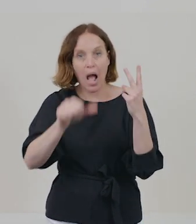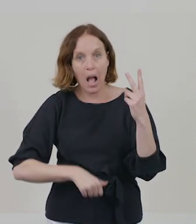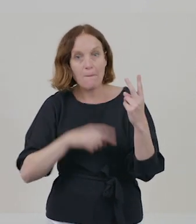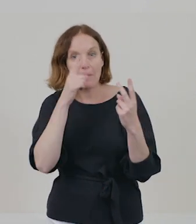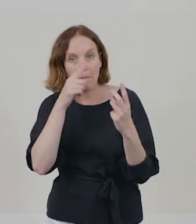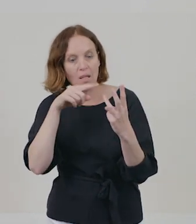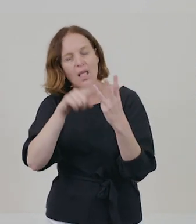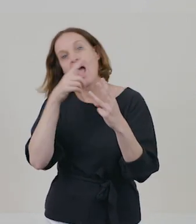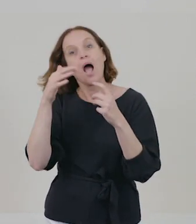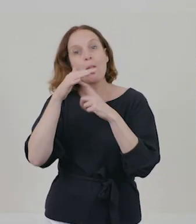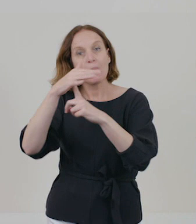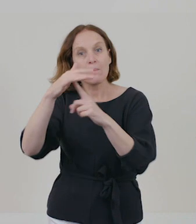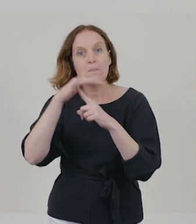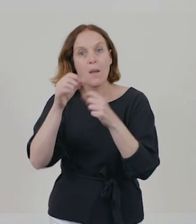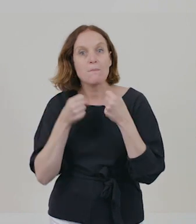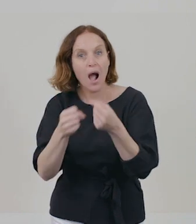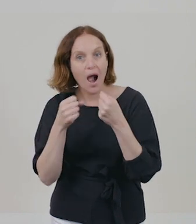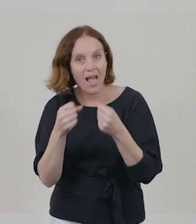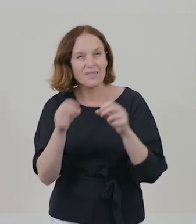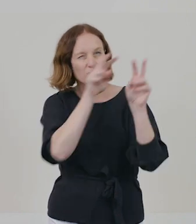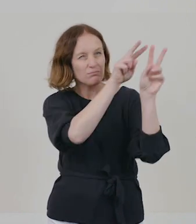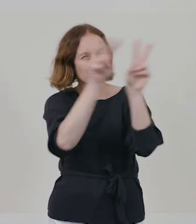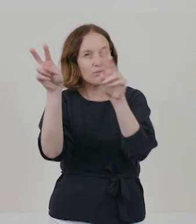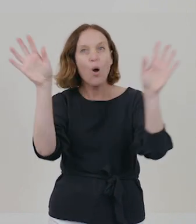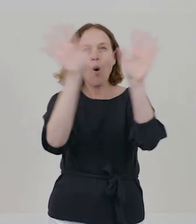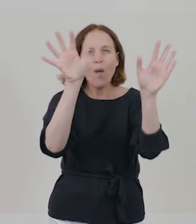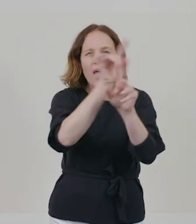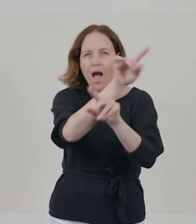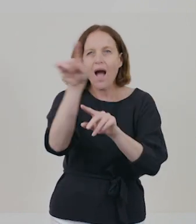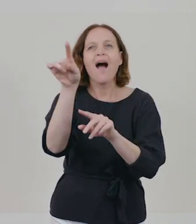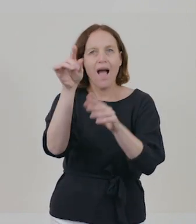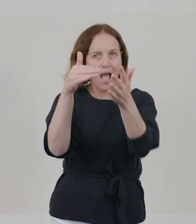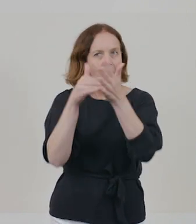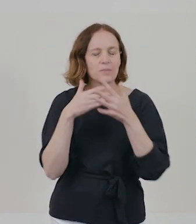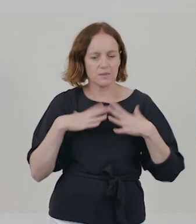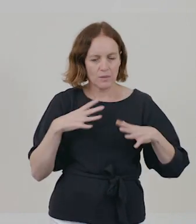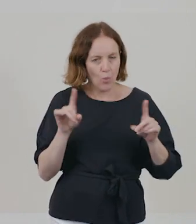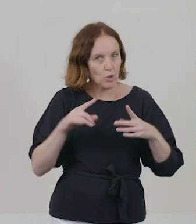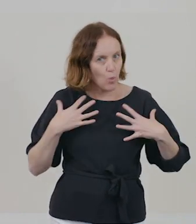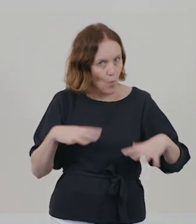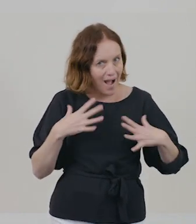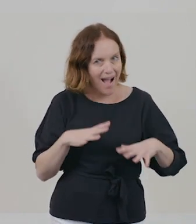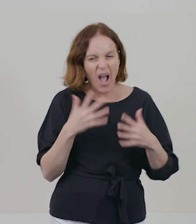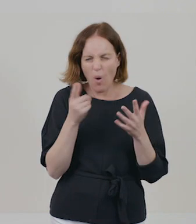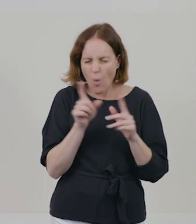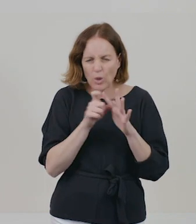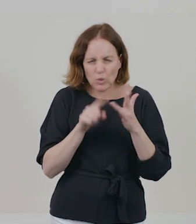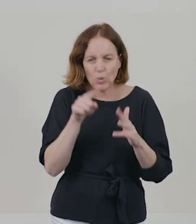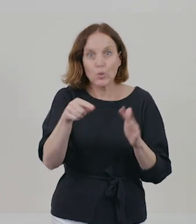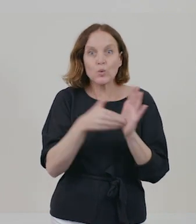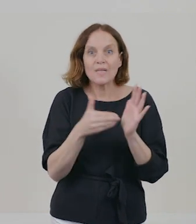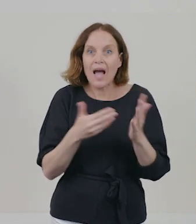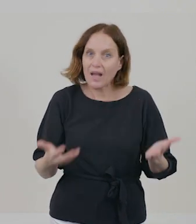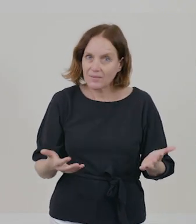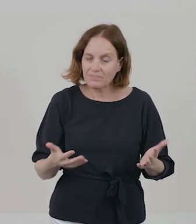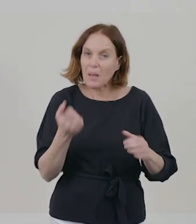and rescue helicopter pilots. We discovered observing the weather helps to make decisions about what clothes they would wear and the